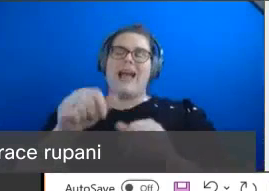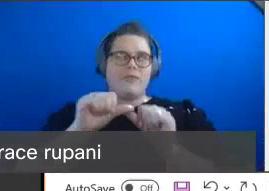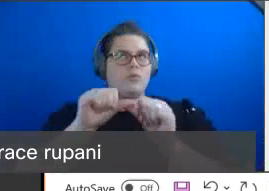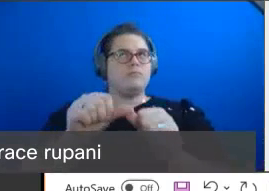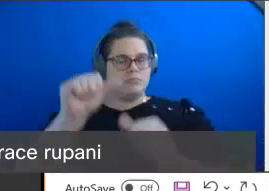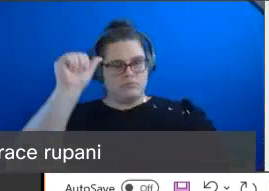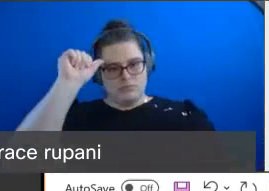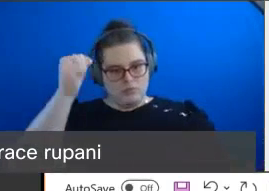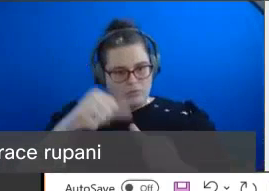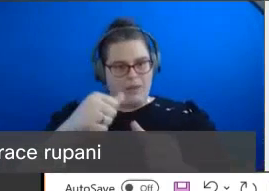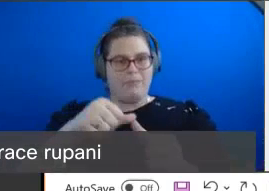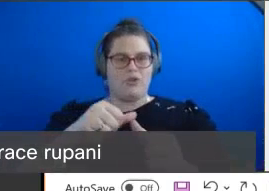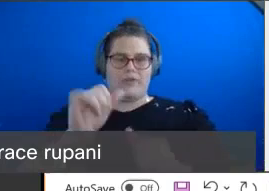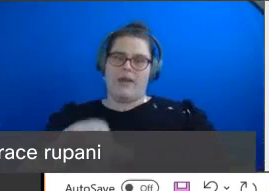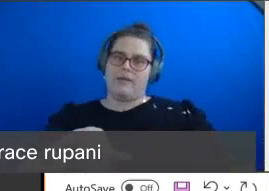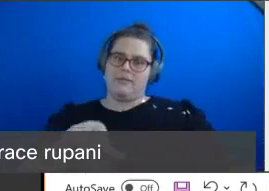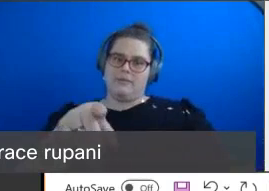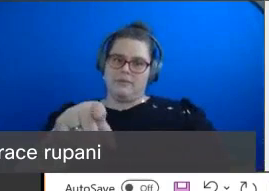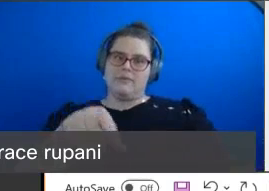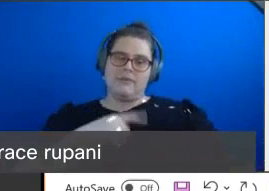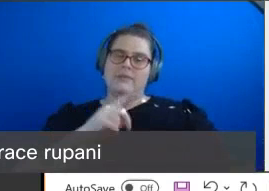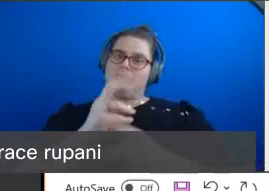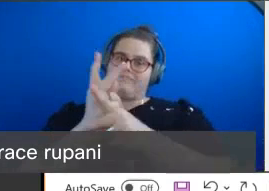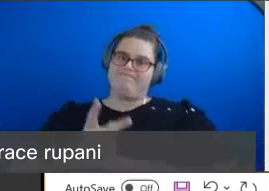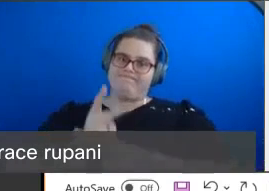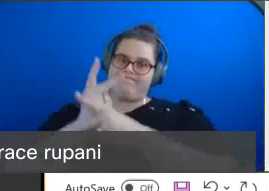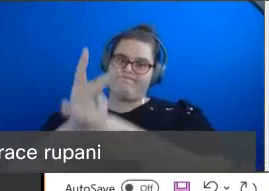to be cautious.